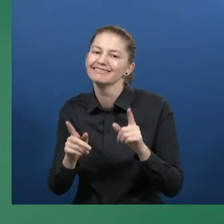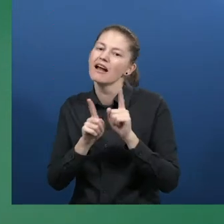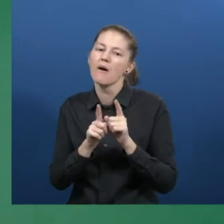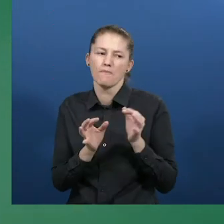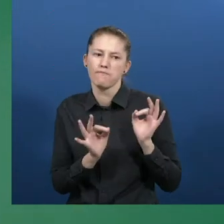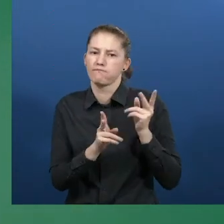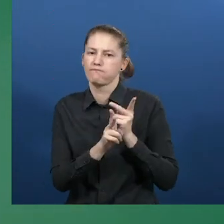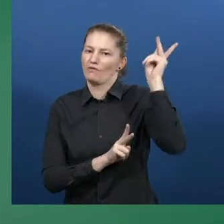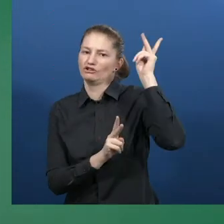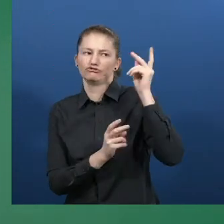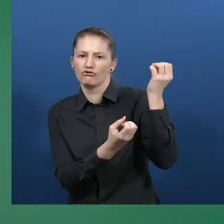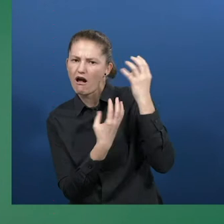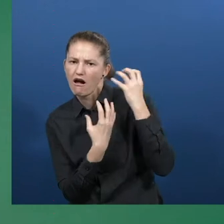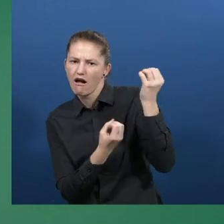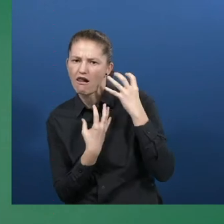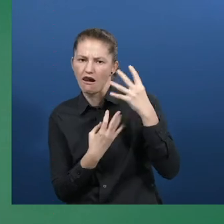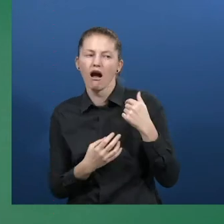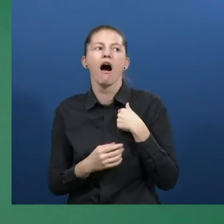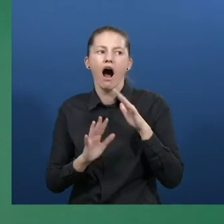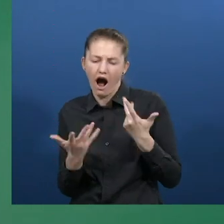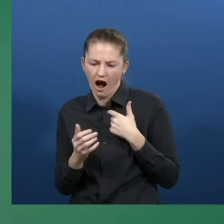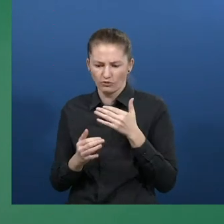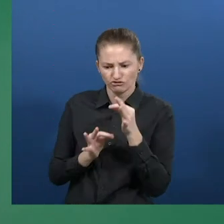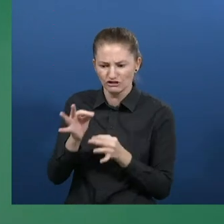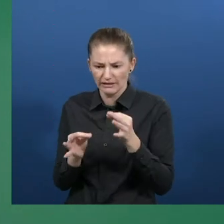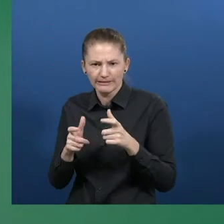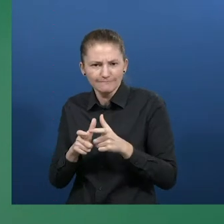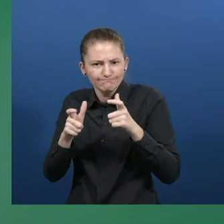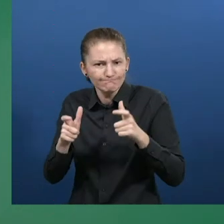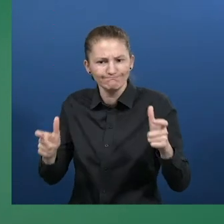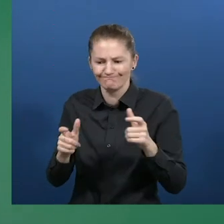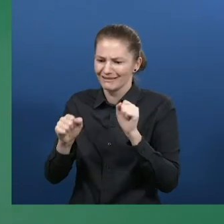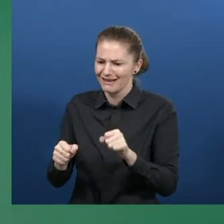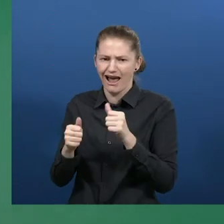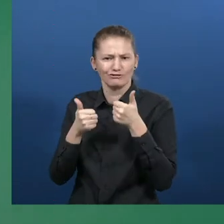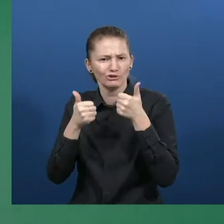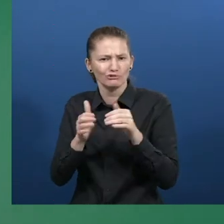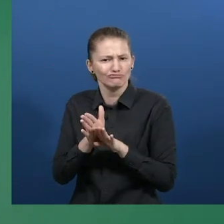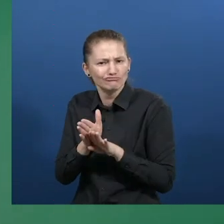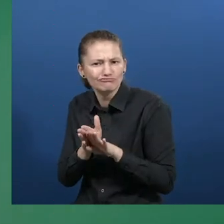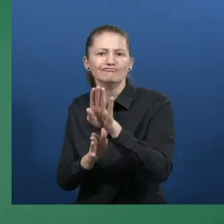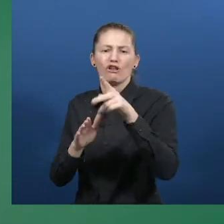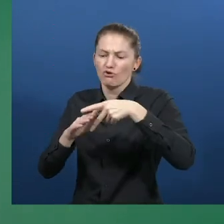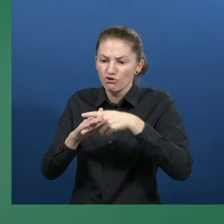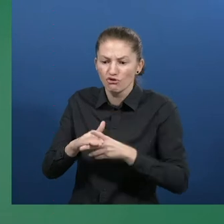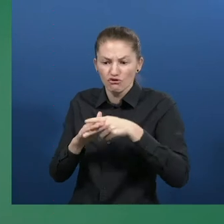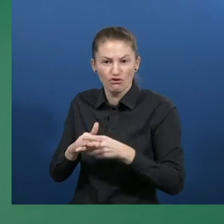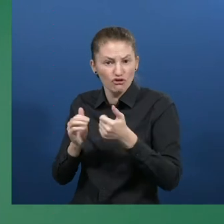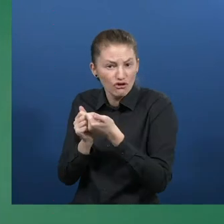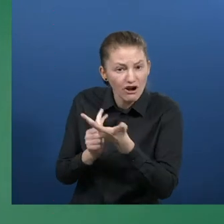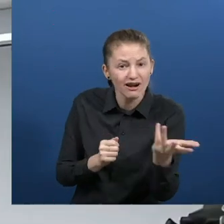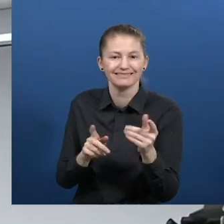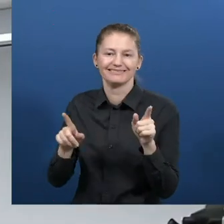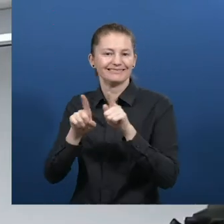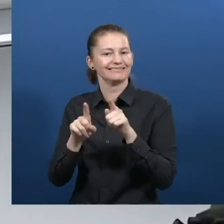scaling strategies and related topics, we receive important tools and instructions to be able to make upcoming decisions.